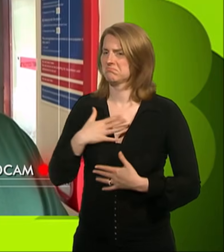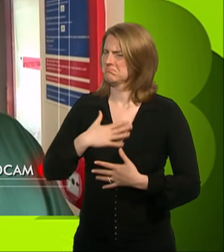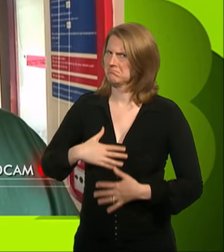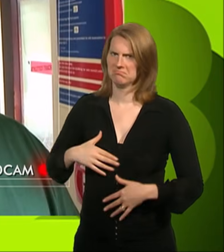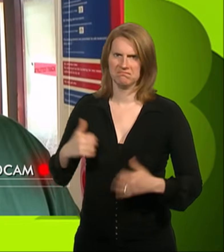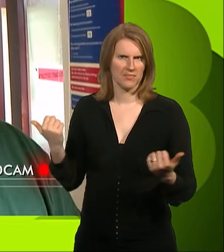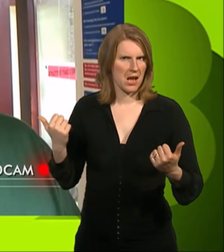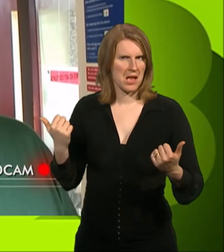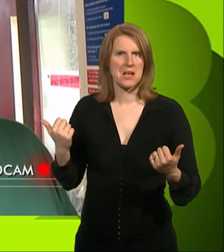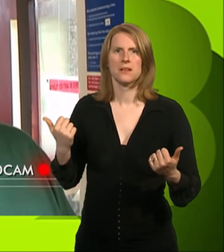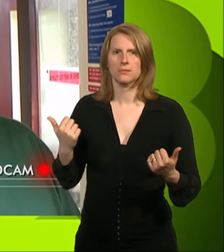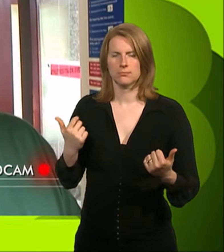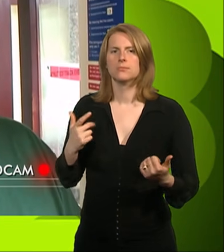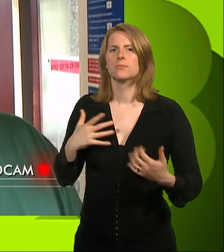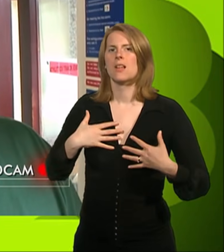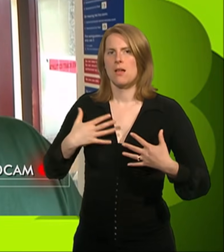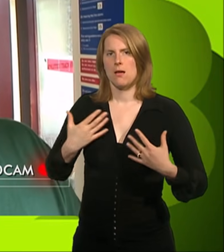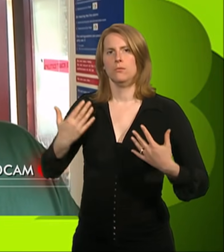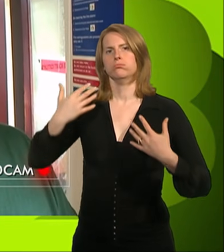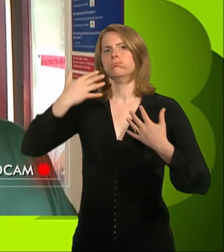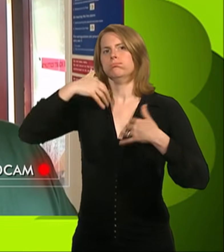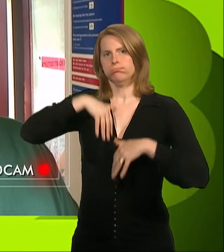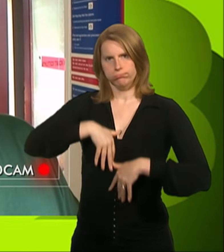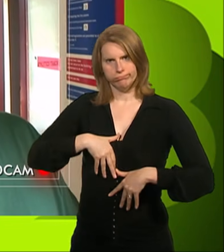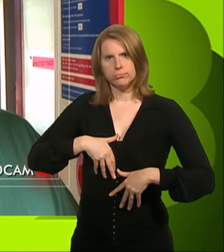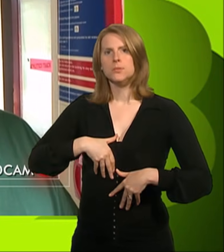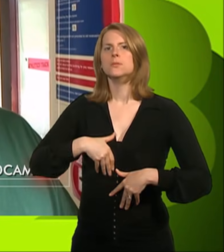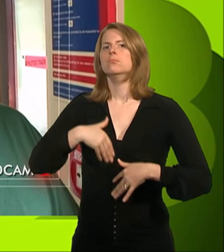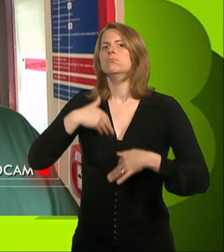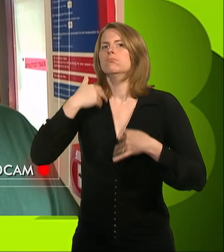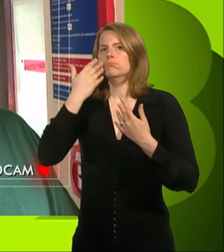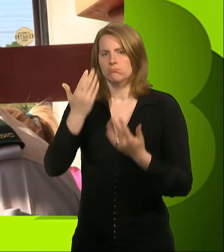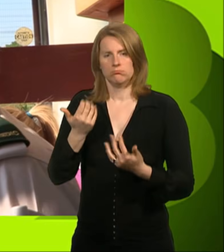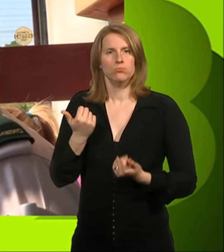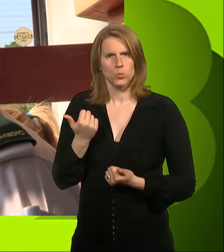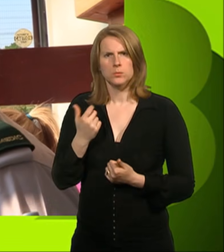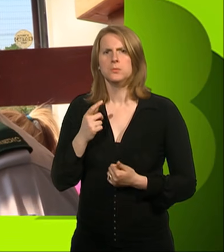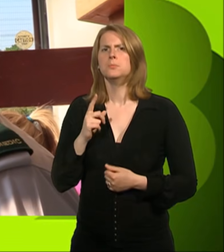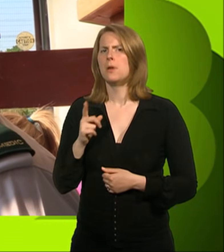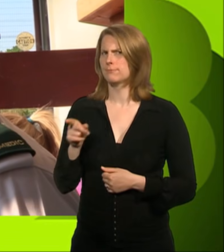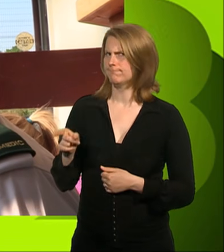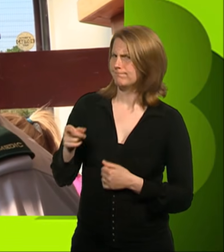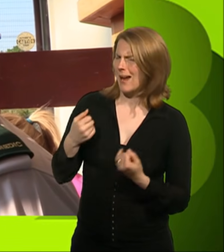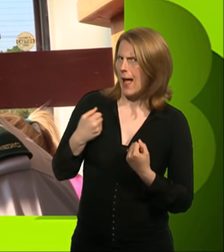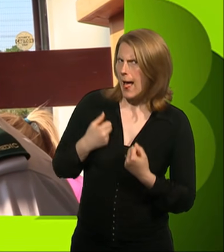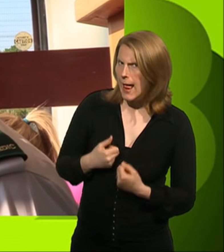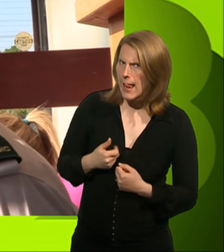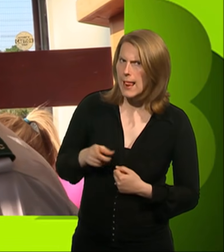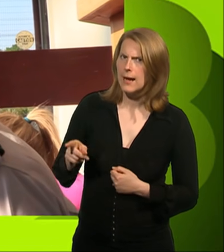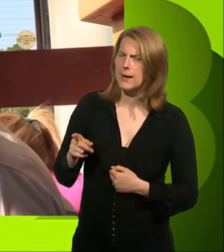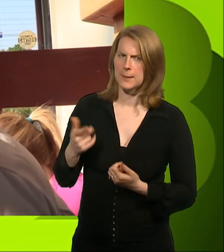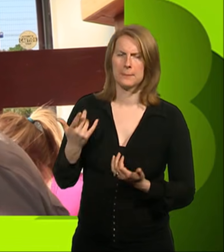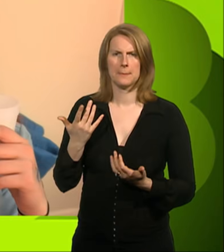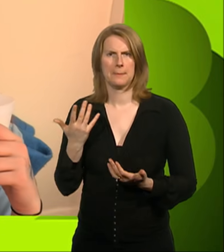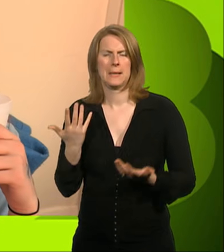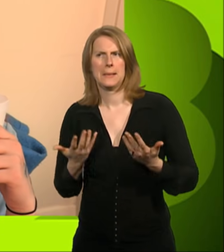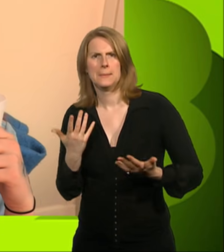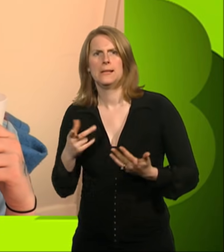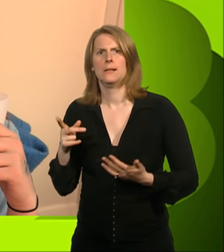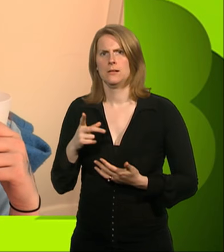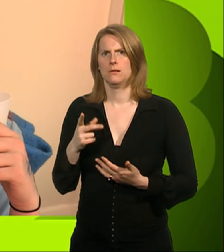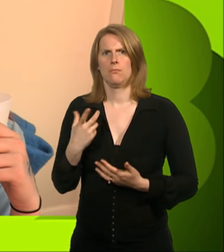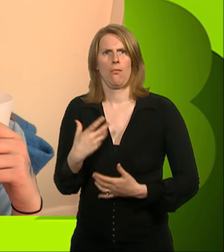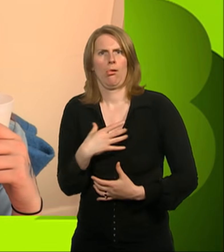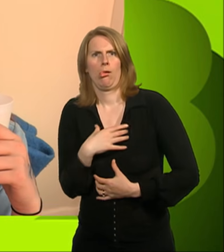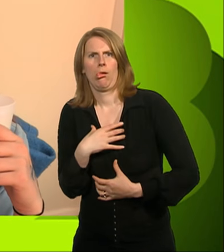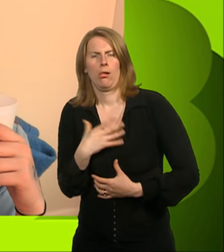she's feeling so ill is because she's so frightened of having an asthma attack, she's been breathing too much. What's actually happened is she's been hyperventilating, which actually